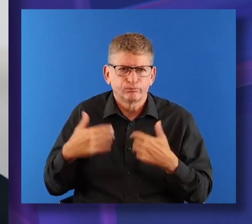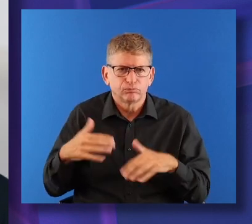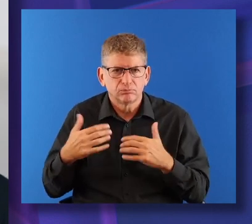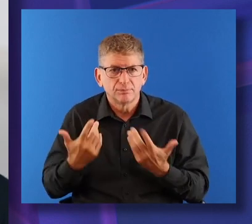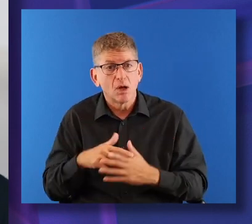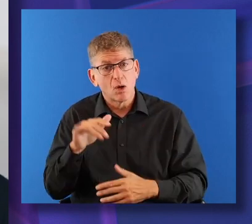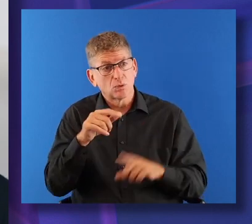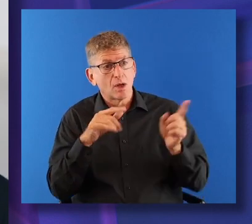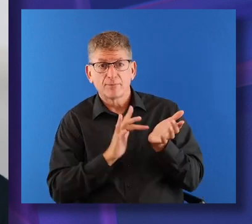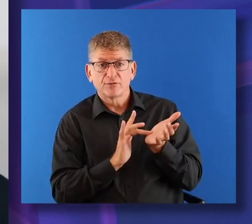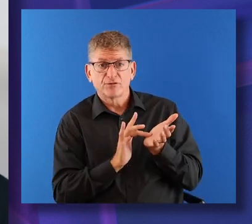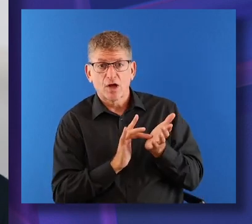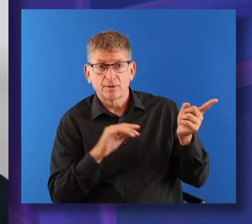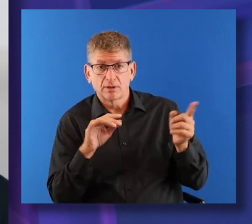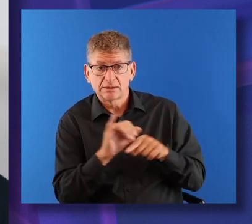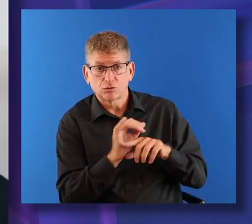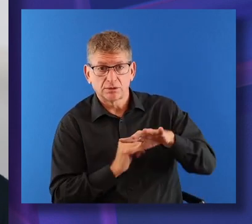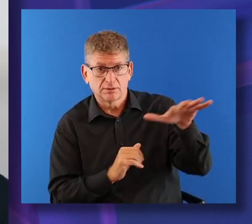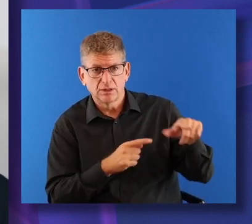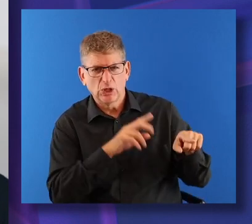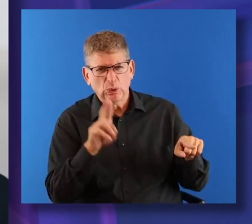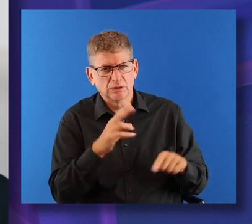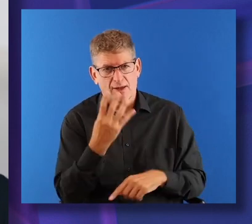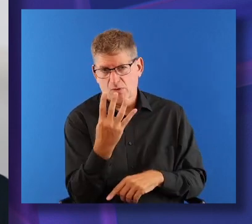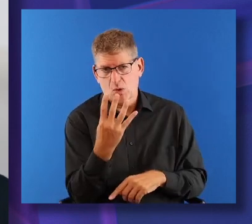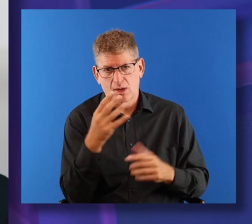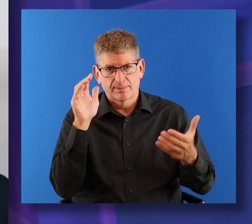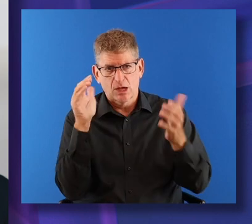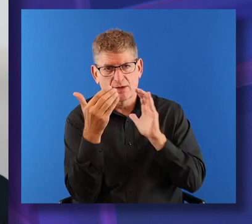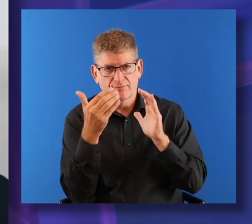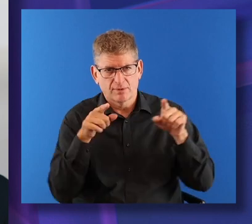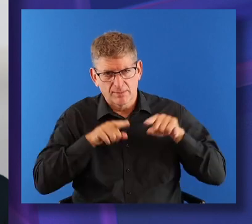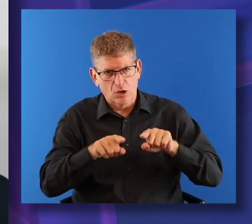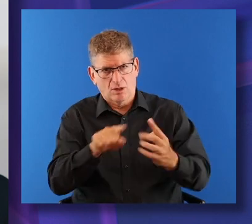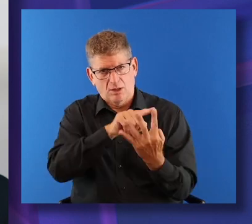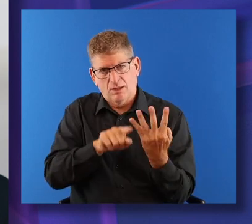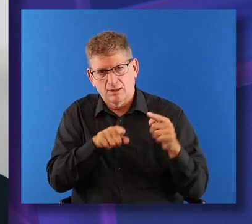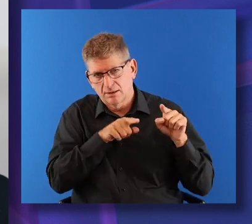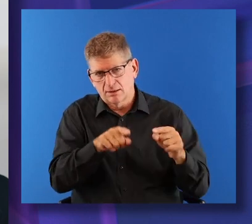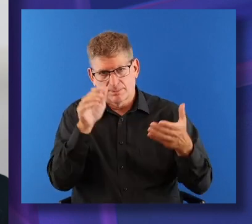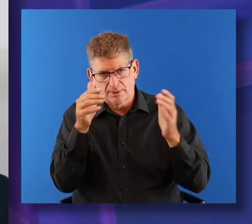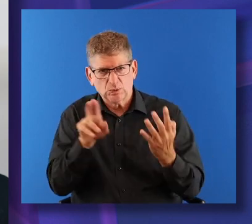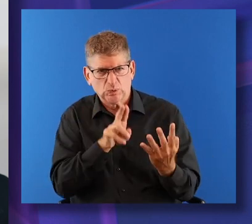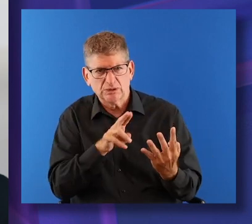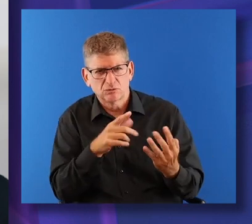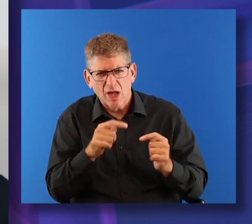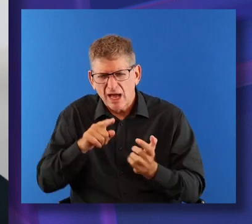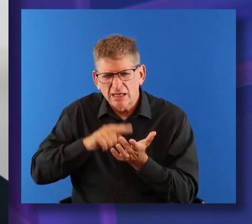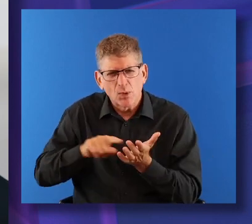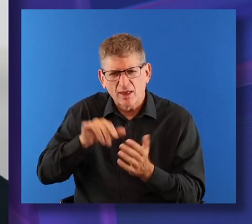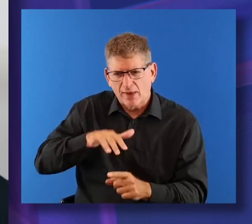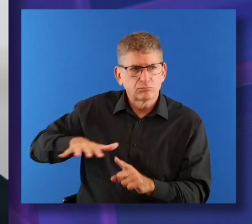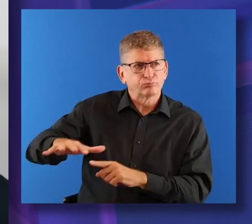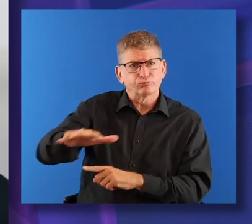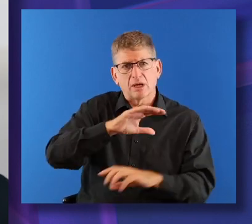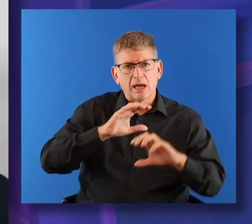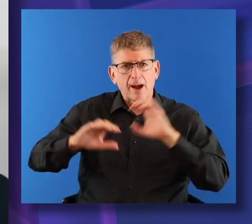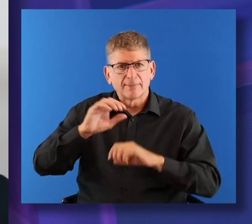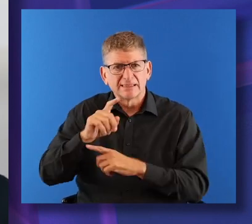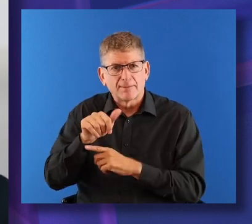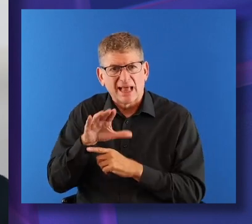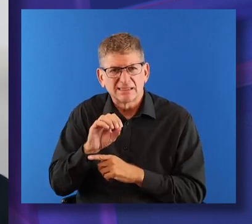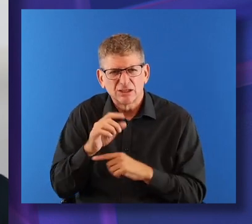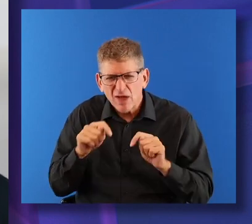pharmaceutical industry has been using the four paradigms in parallel to explore this chemical space and find potential drug candidate